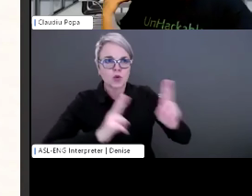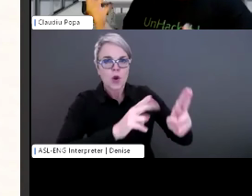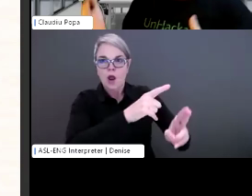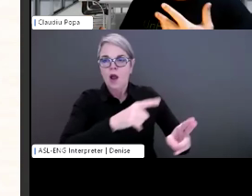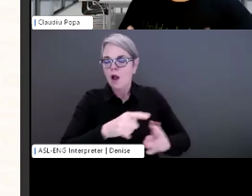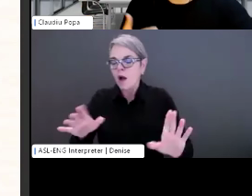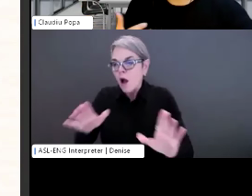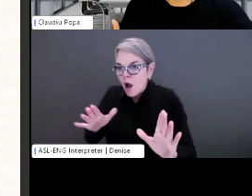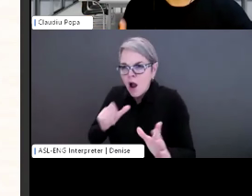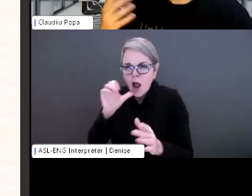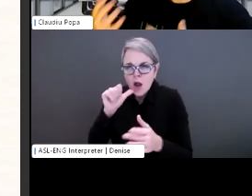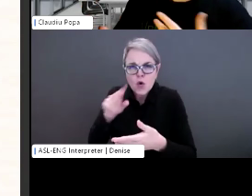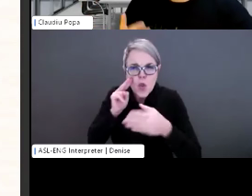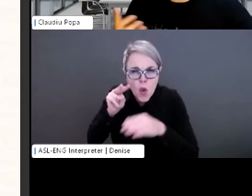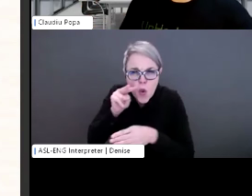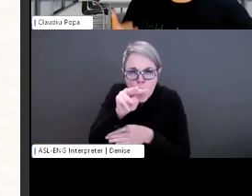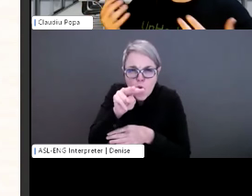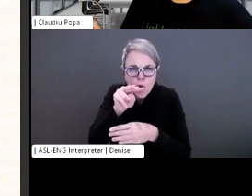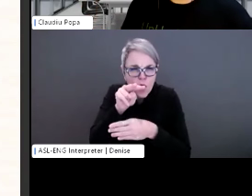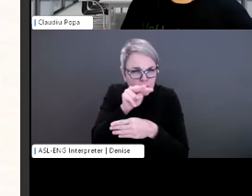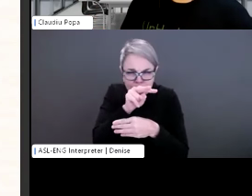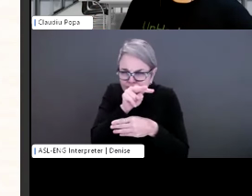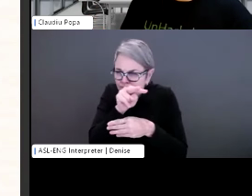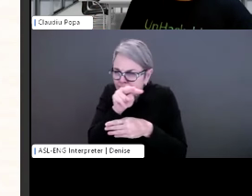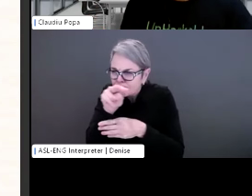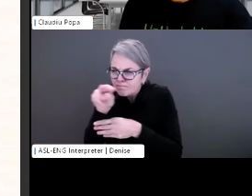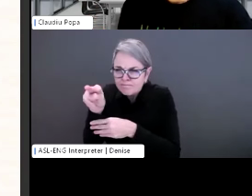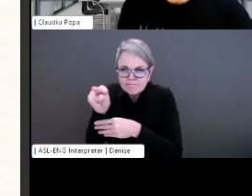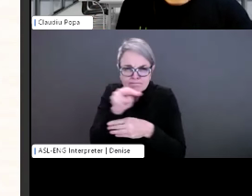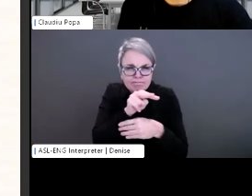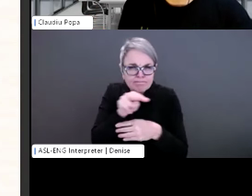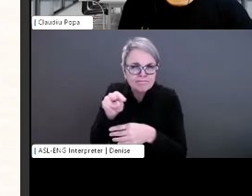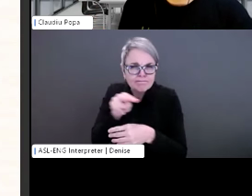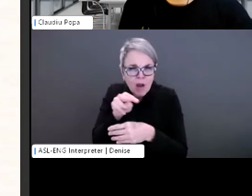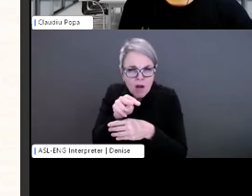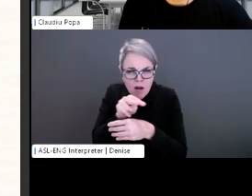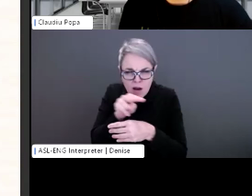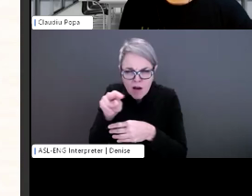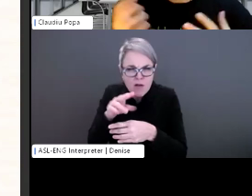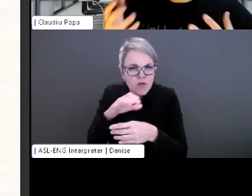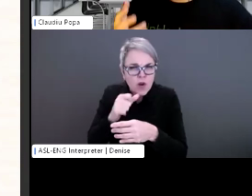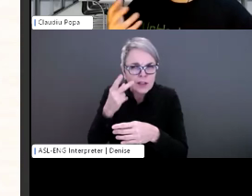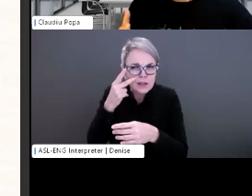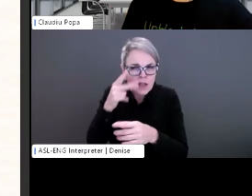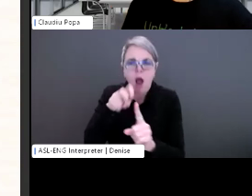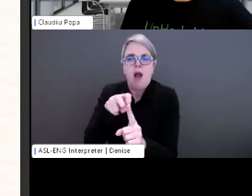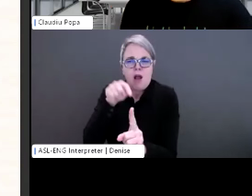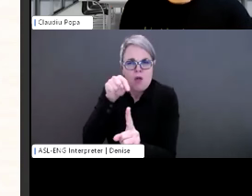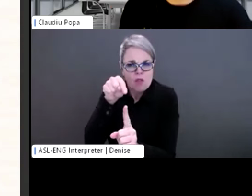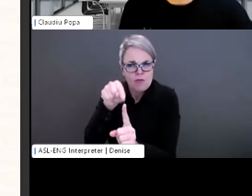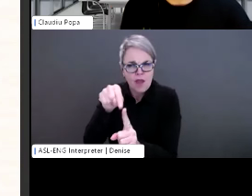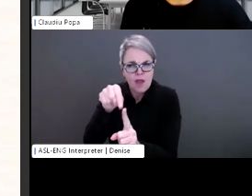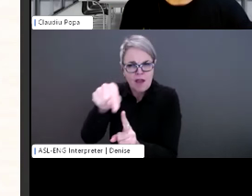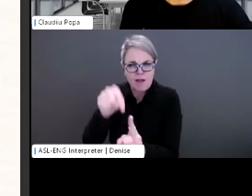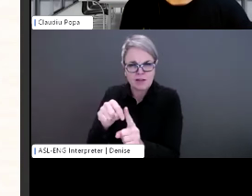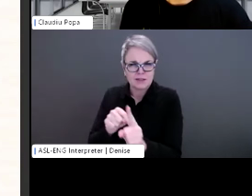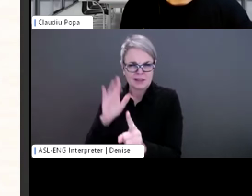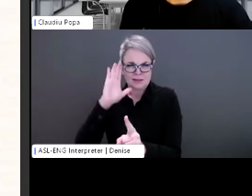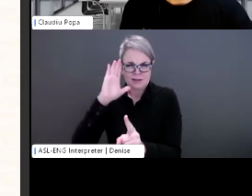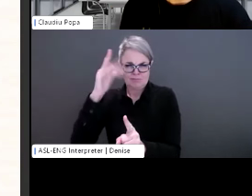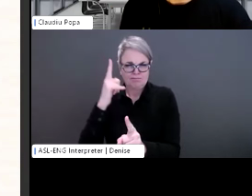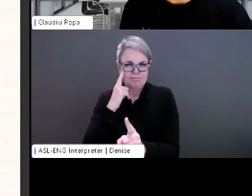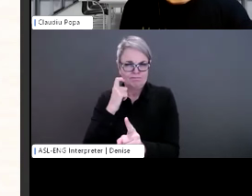start scanning the email and look for some of these indicators of compromise or indicators of mischief.